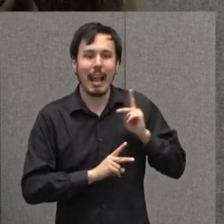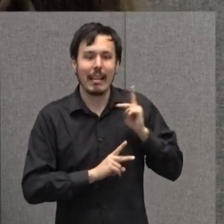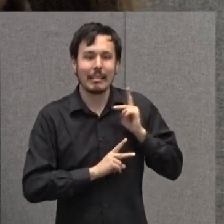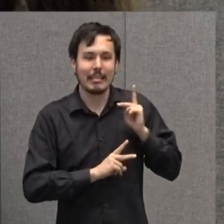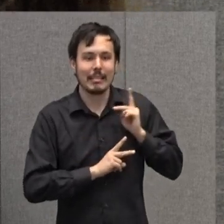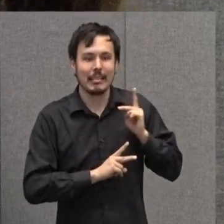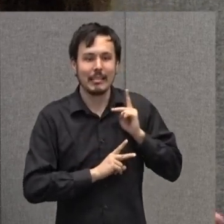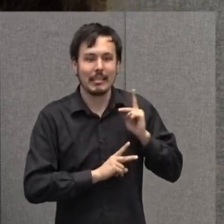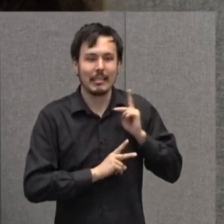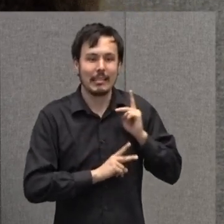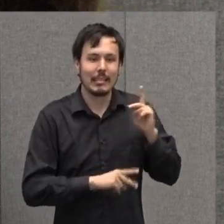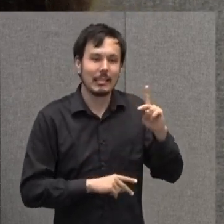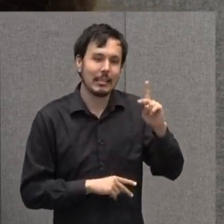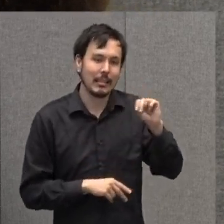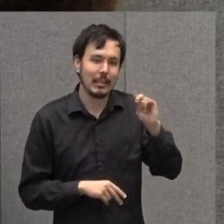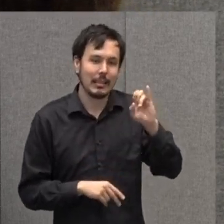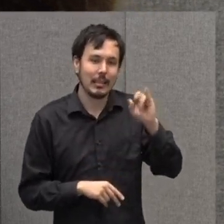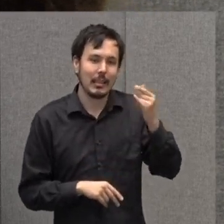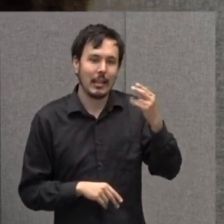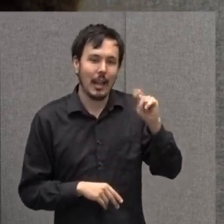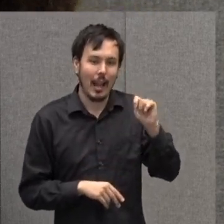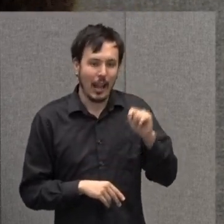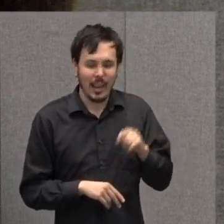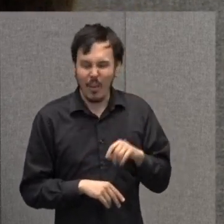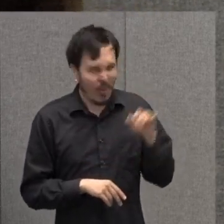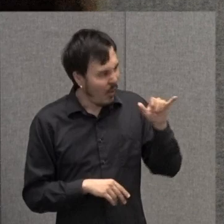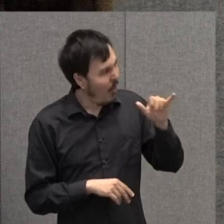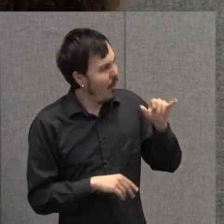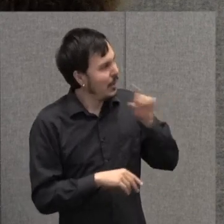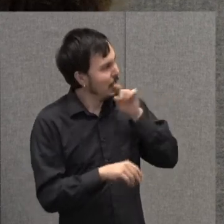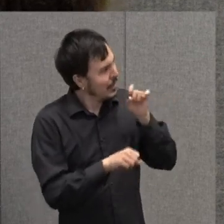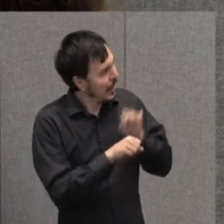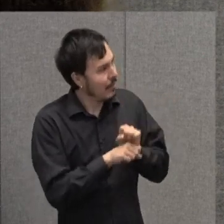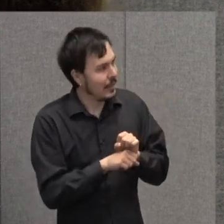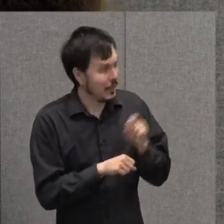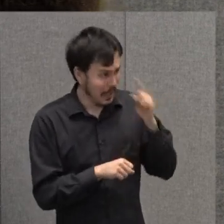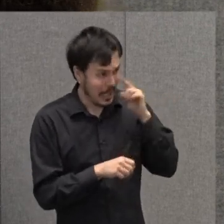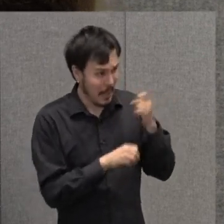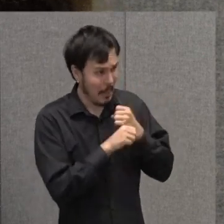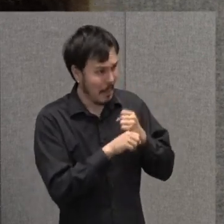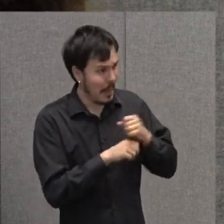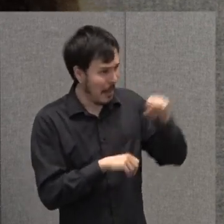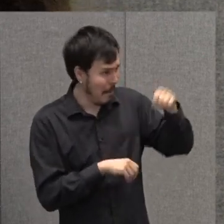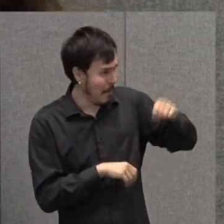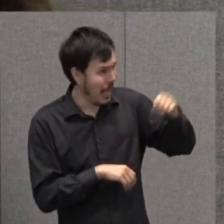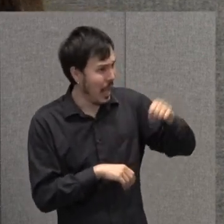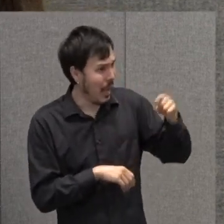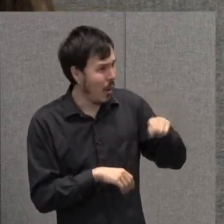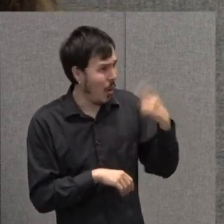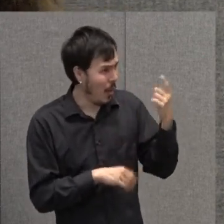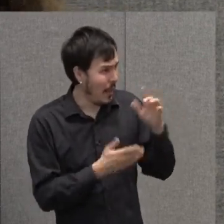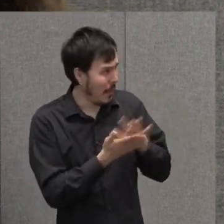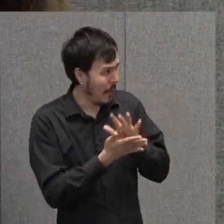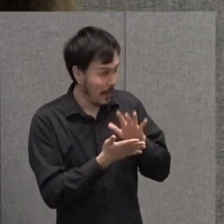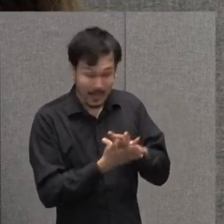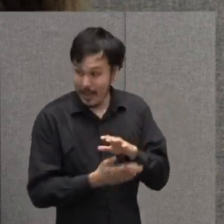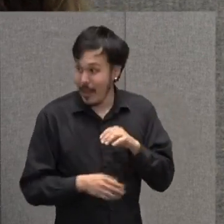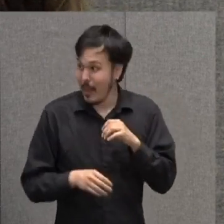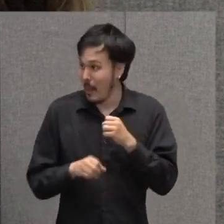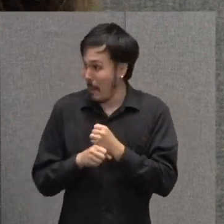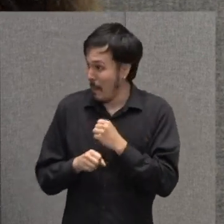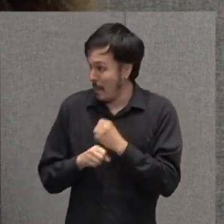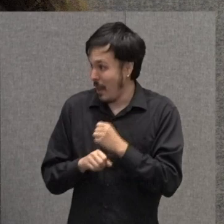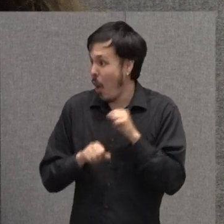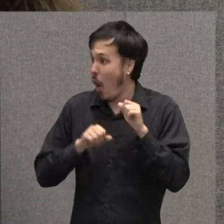Oh. It just reminds me of a knight. Definitely. Do you think this one was made with a paper bag only? They were all made with paper